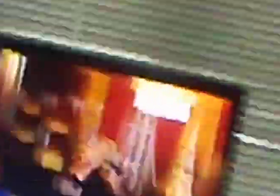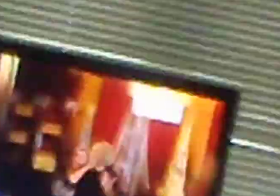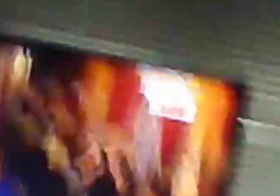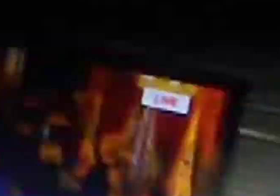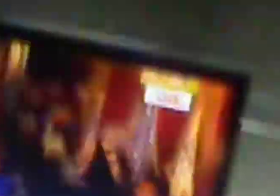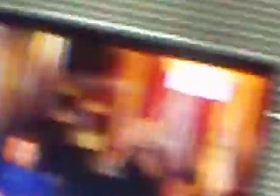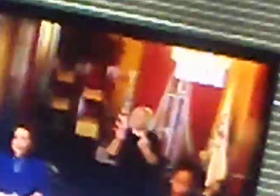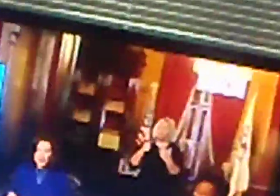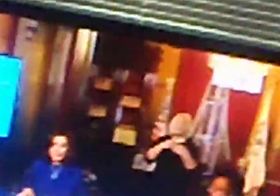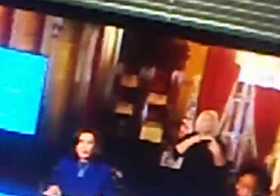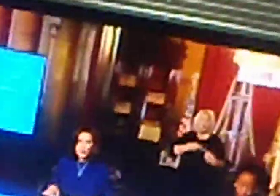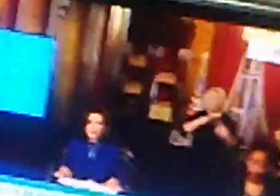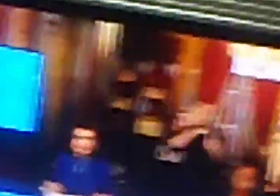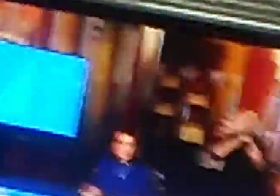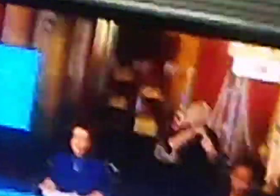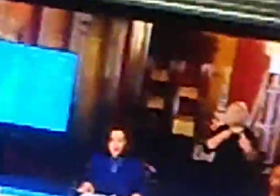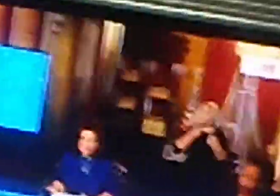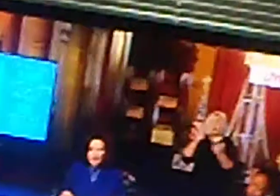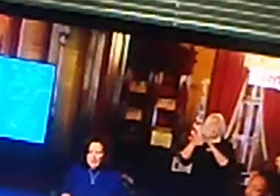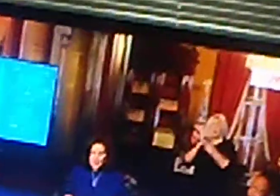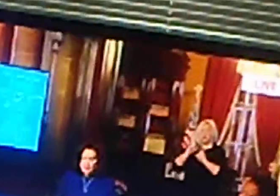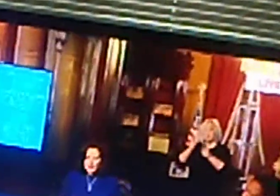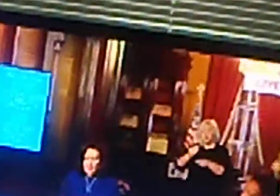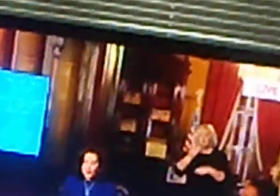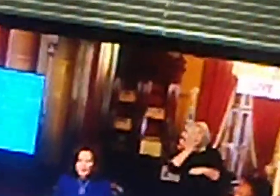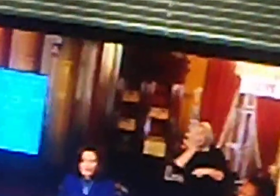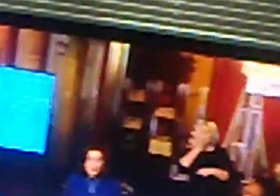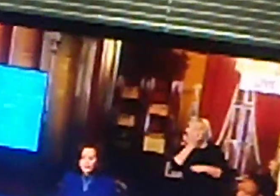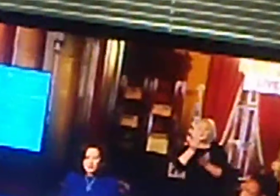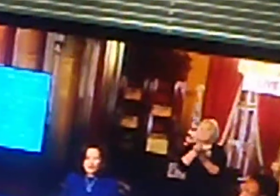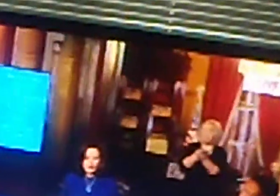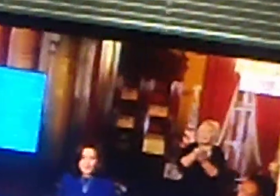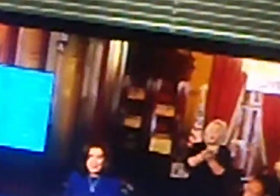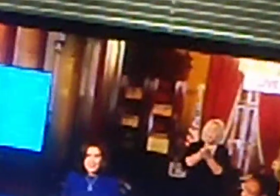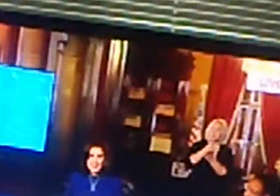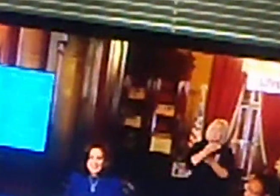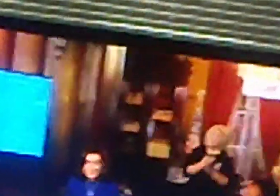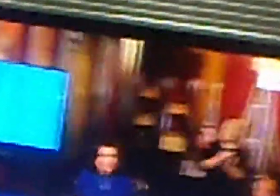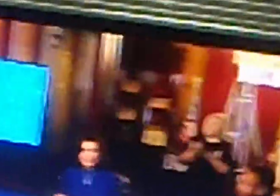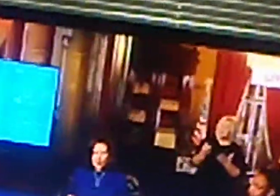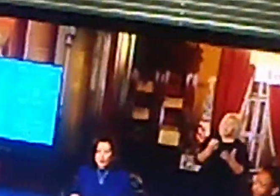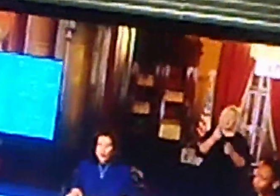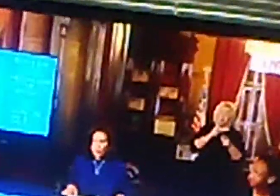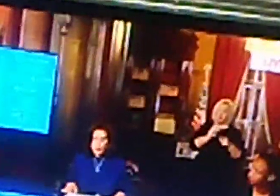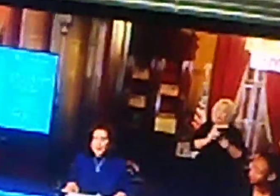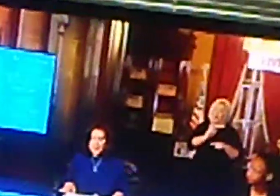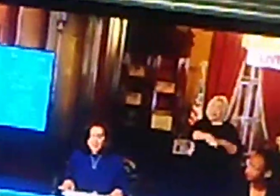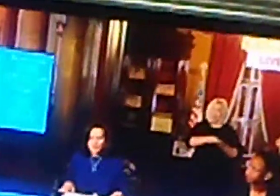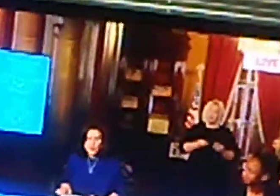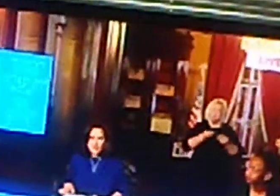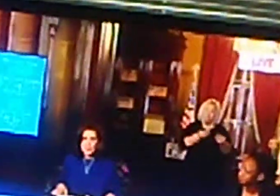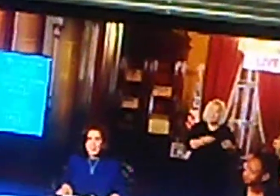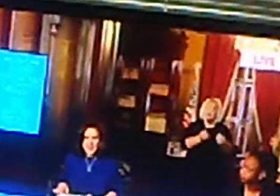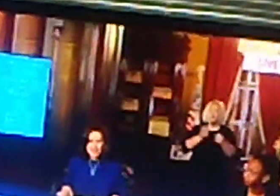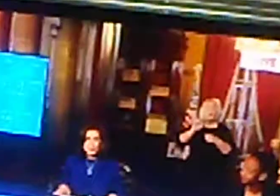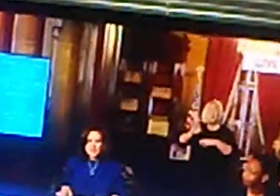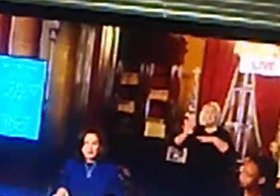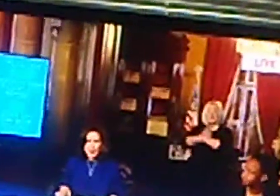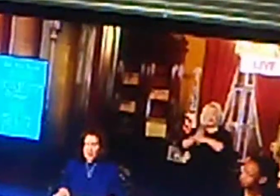from communities donating food, money, and resources to those that need it, or from businesses using